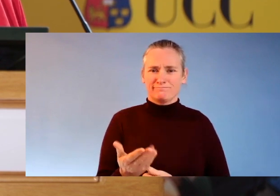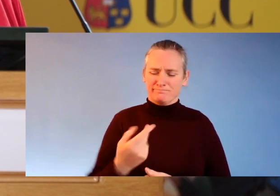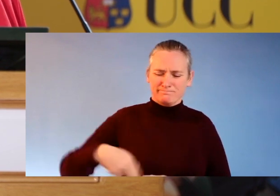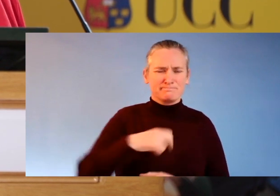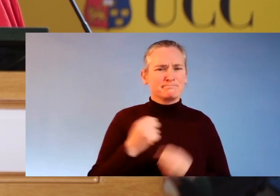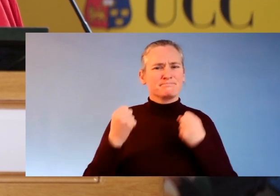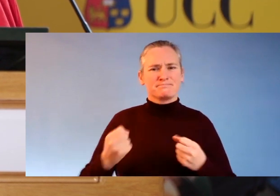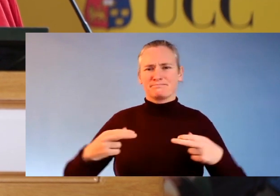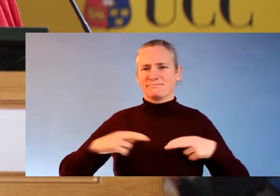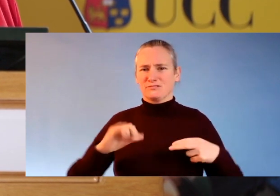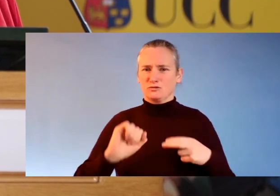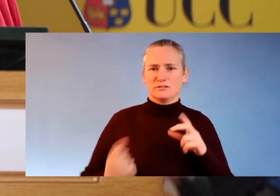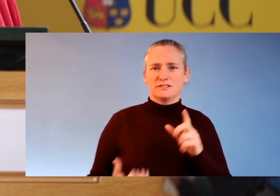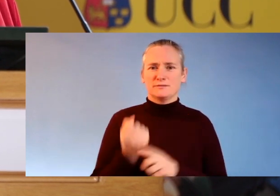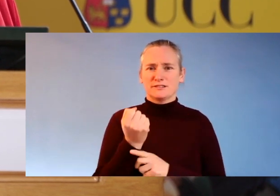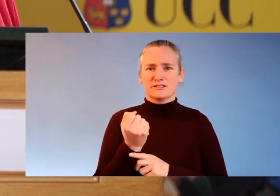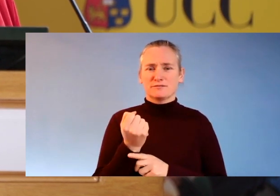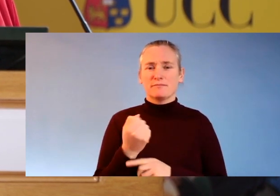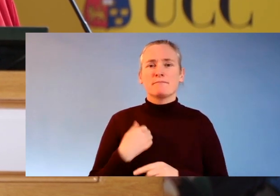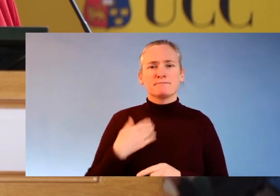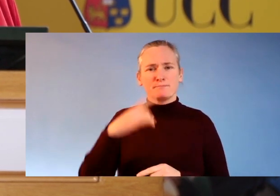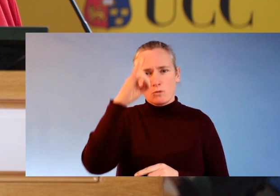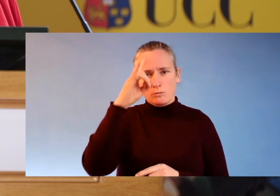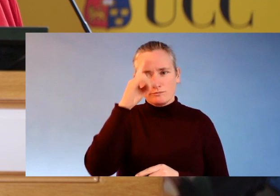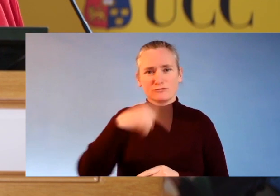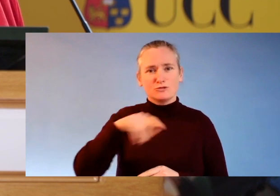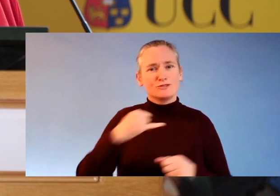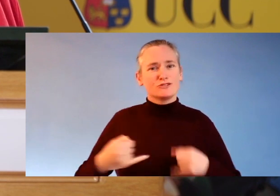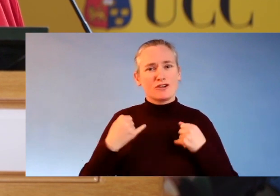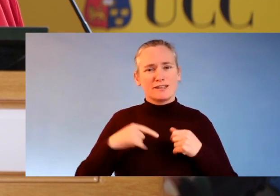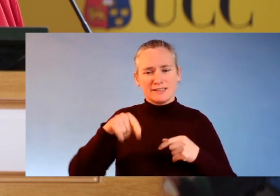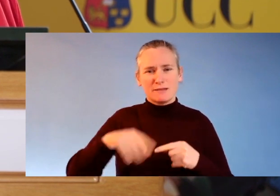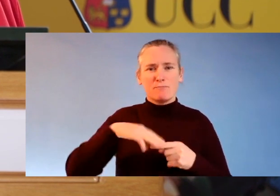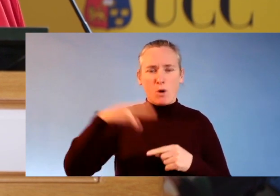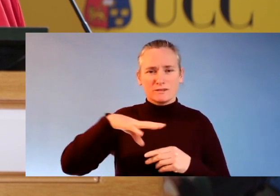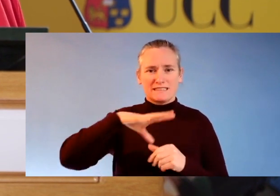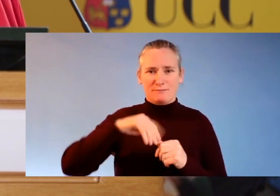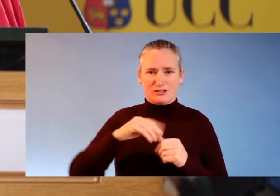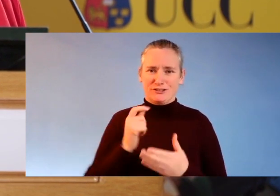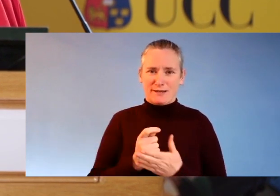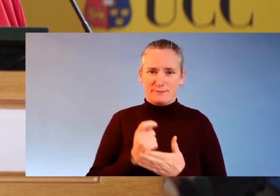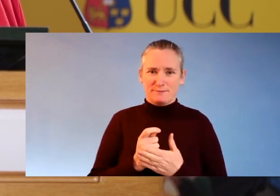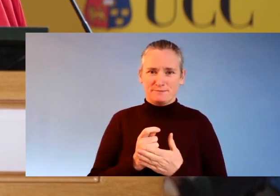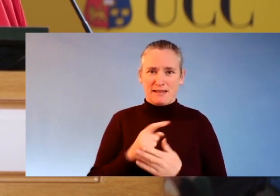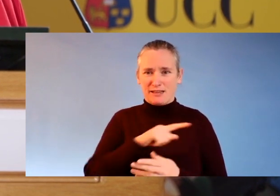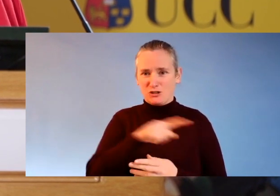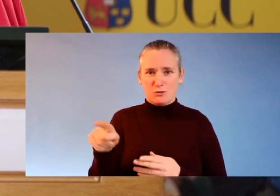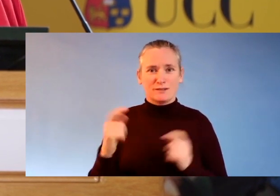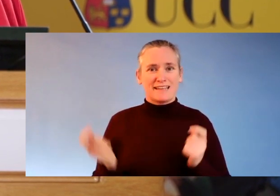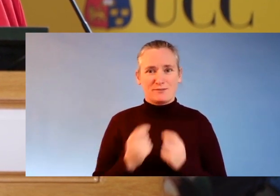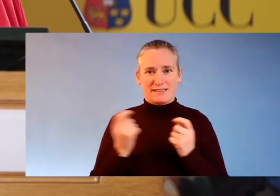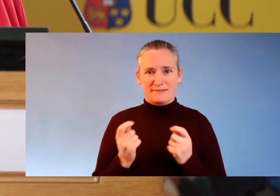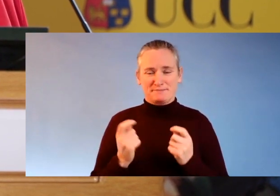are incredibly proud of your achievement, and I am hoping that you're enjoying this most special occasion and that you're